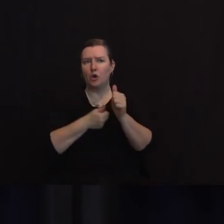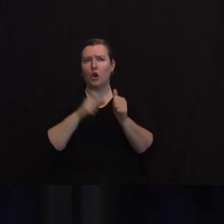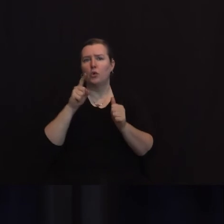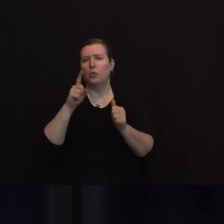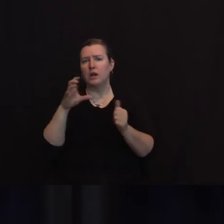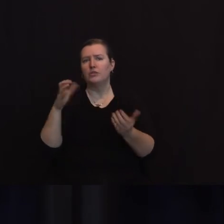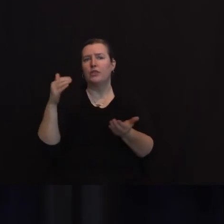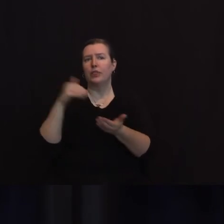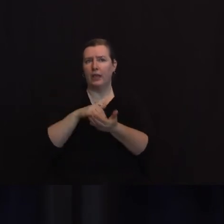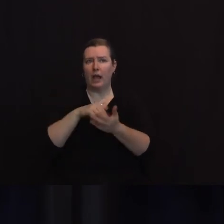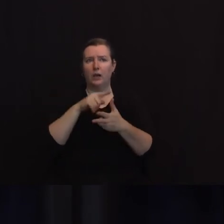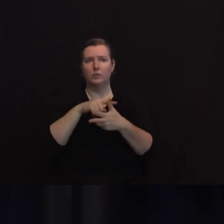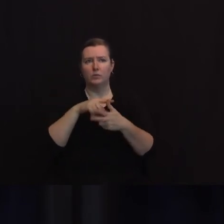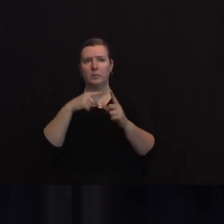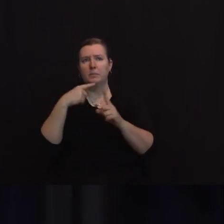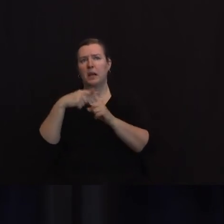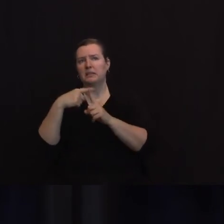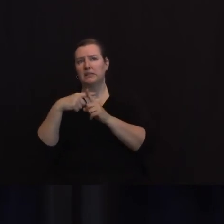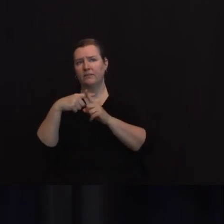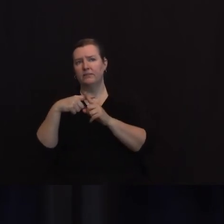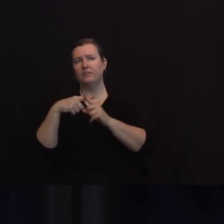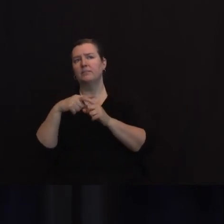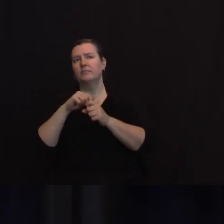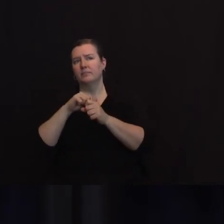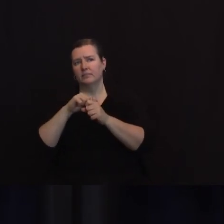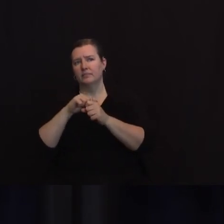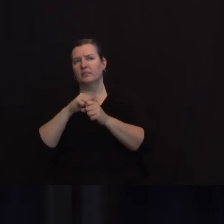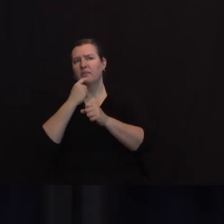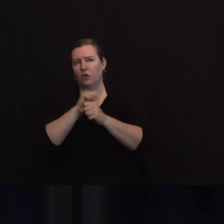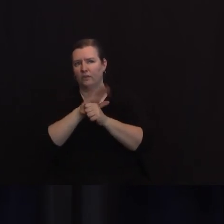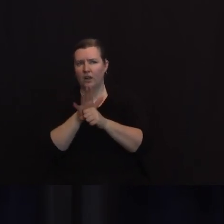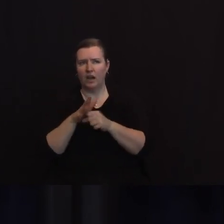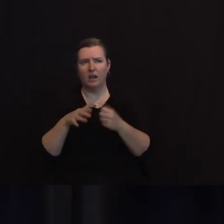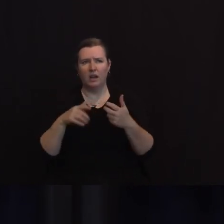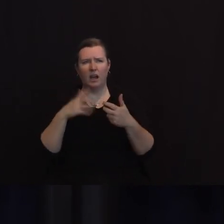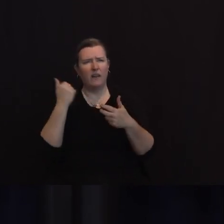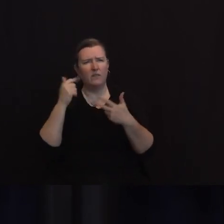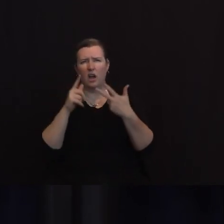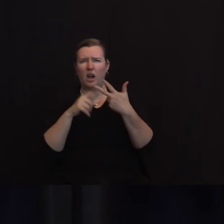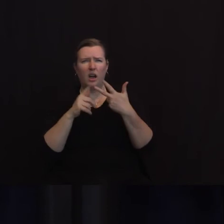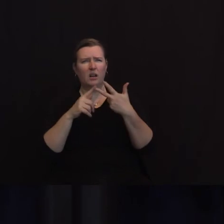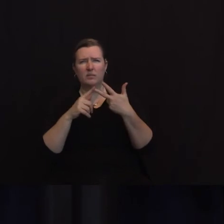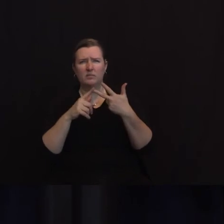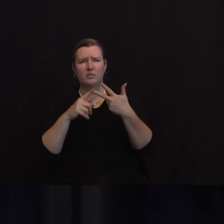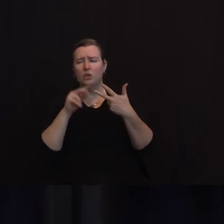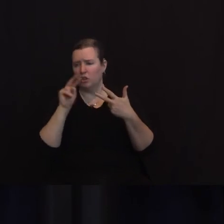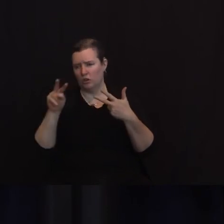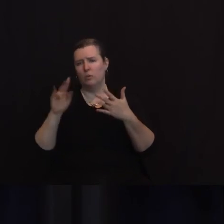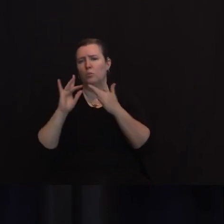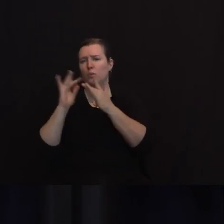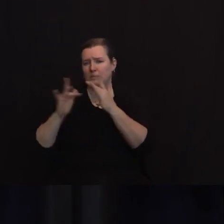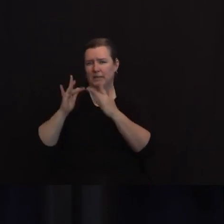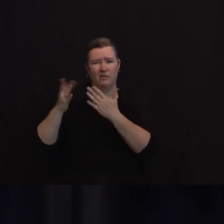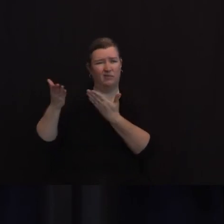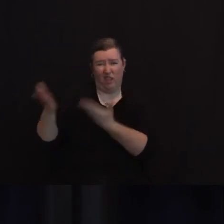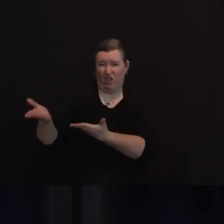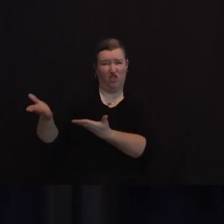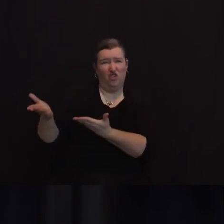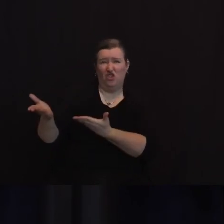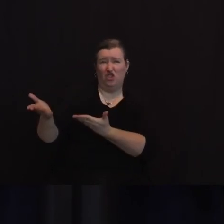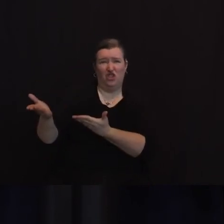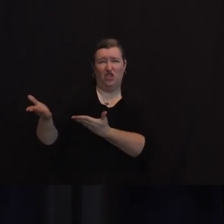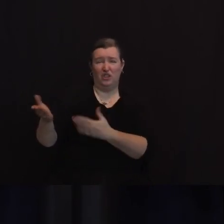one, but it's all laid out on the website. And when you move to yellow, if you're in yellow for 2 weeks